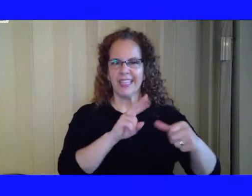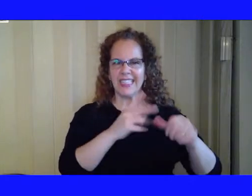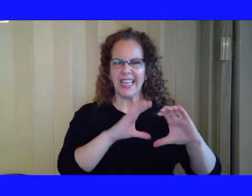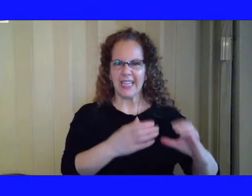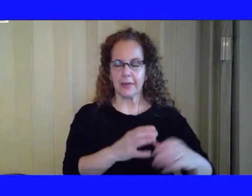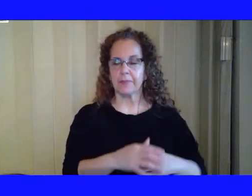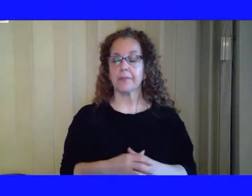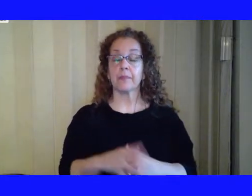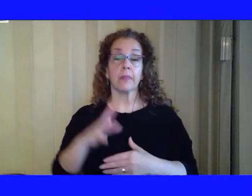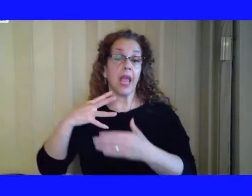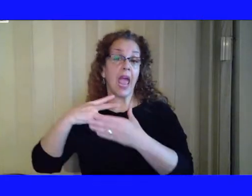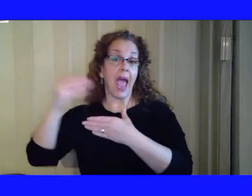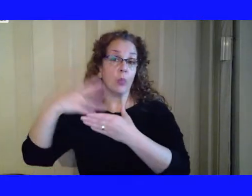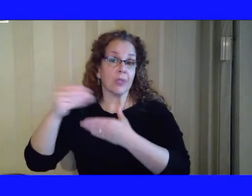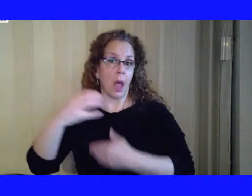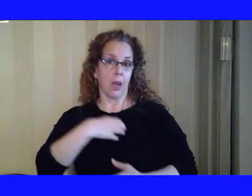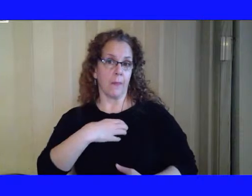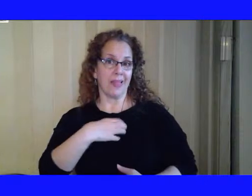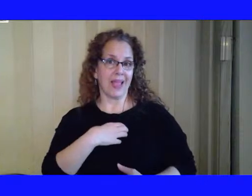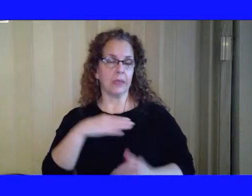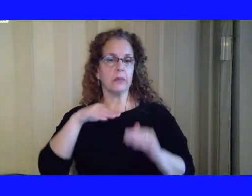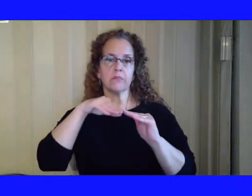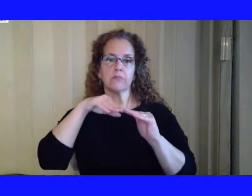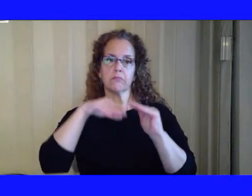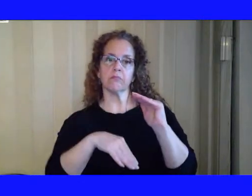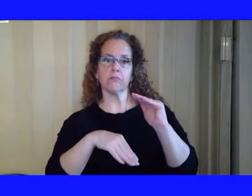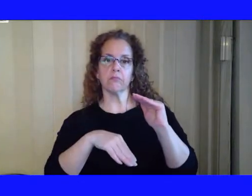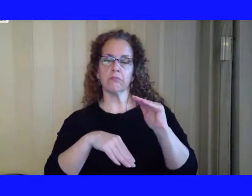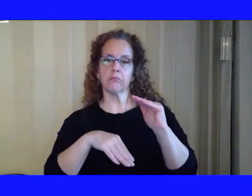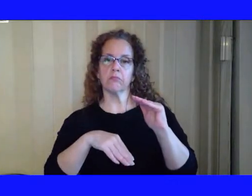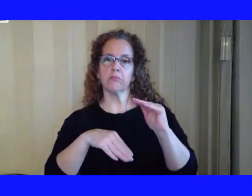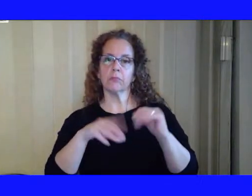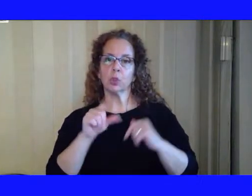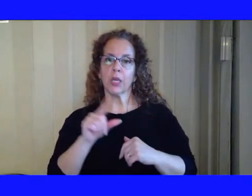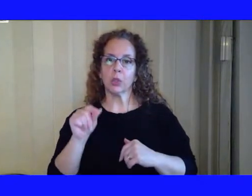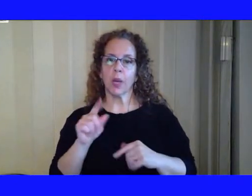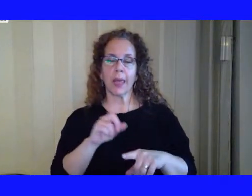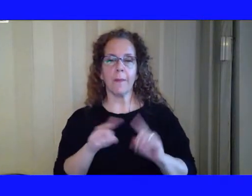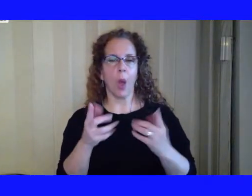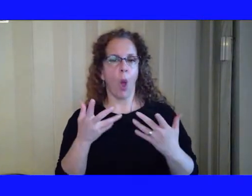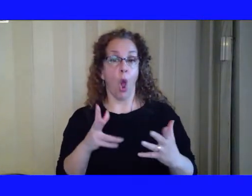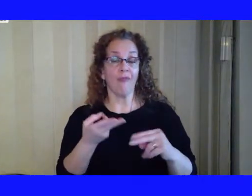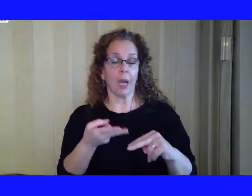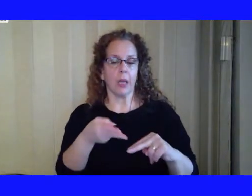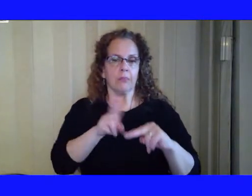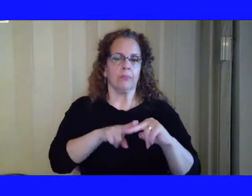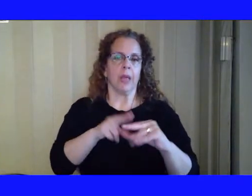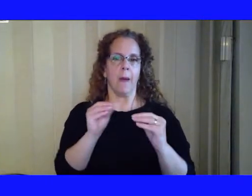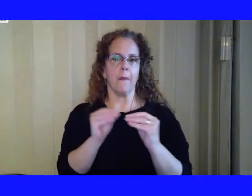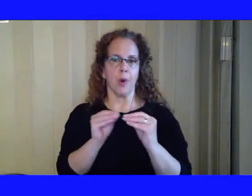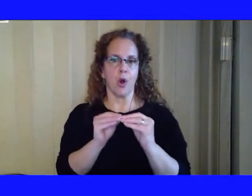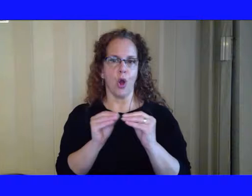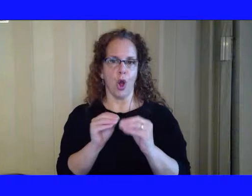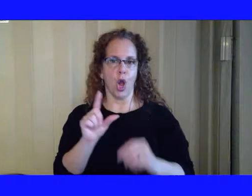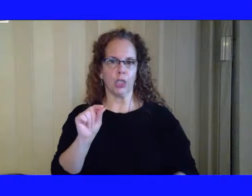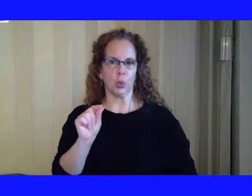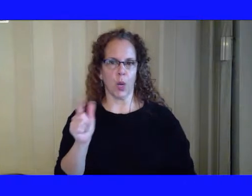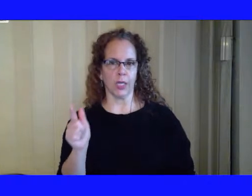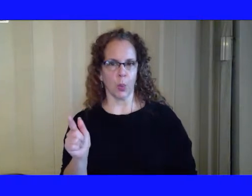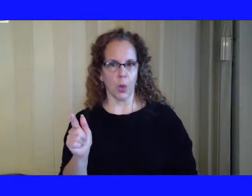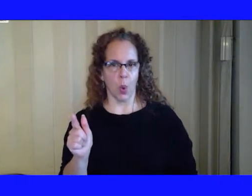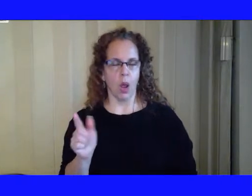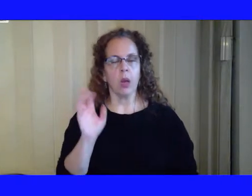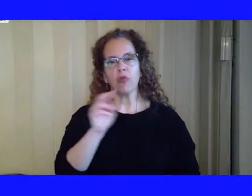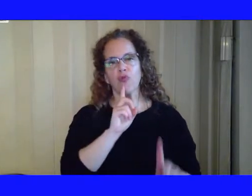didn't get an accommodation that they were satisfied with has been filing externally. But we'll report on that next year, but that is what